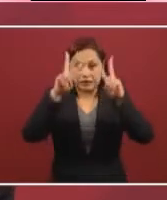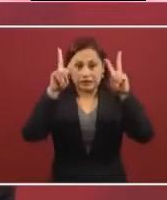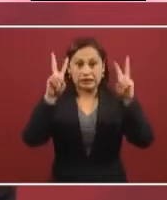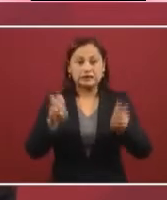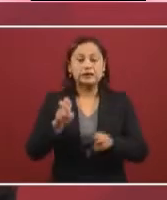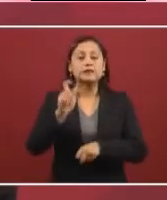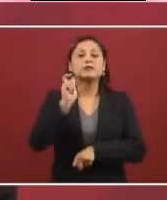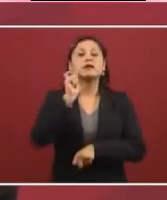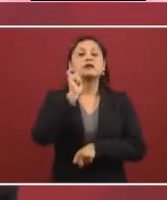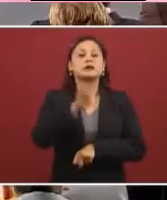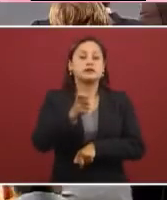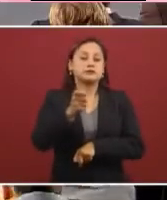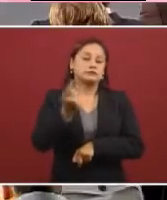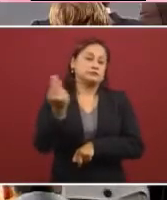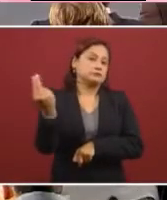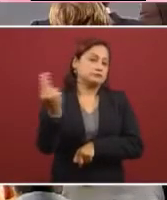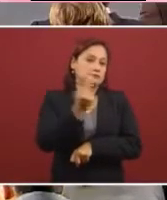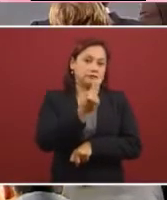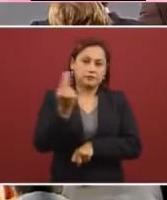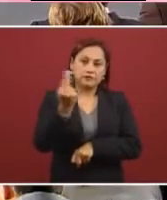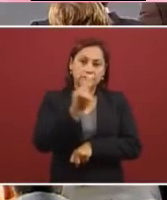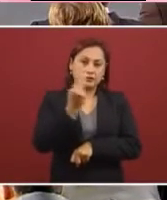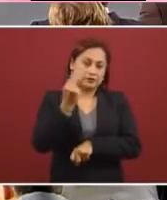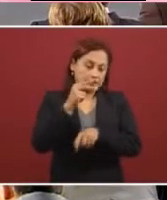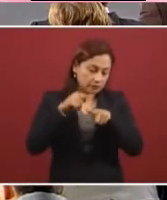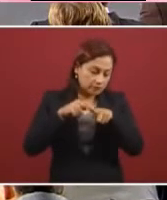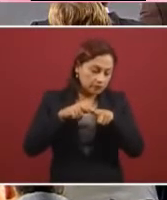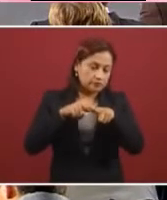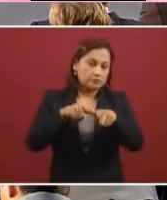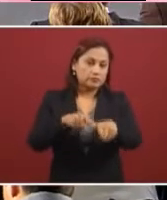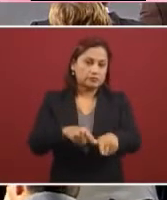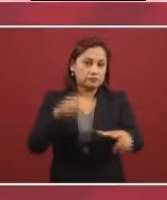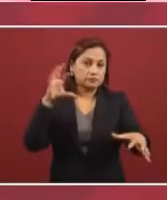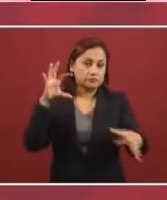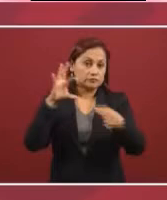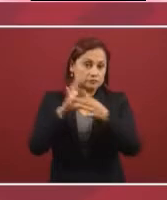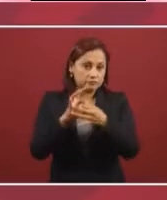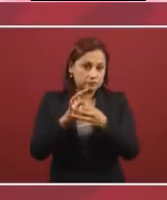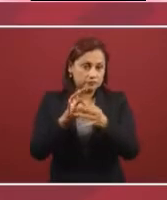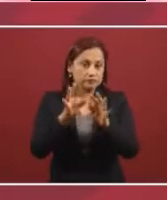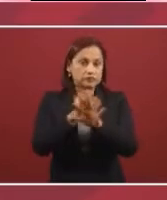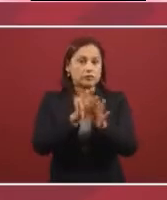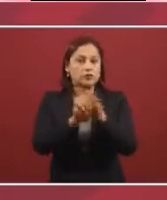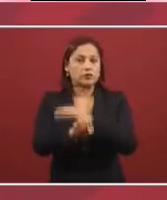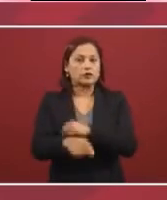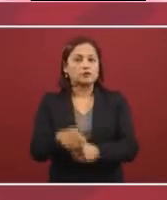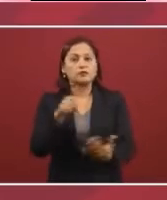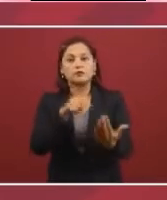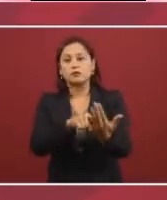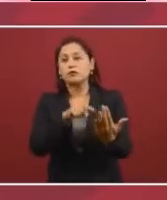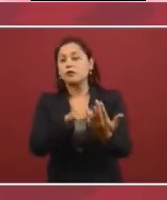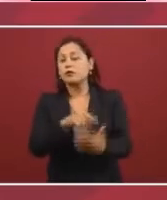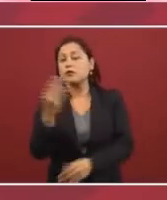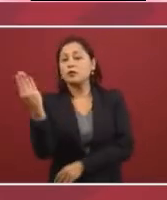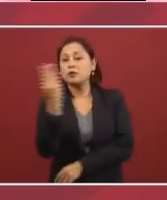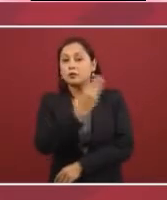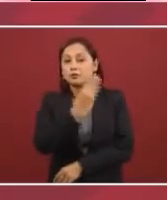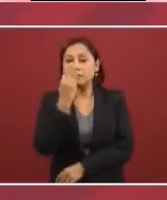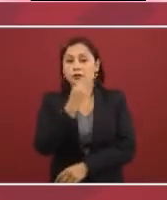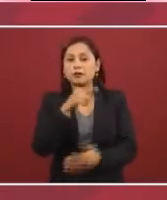with the having consequences. In the Bible, it talks